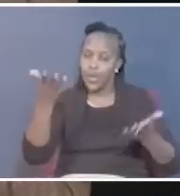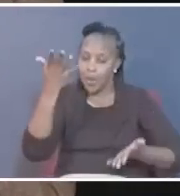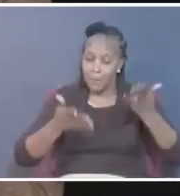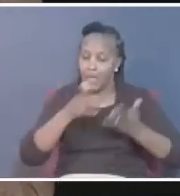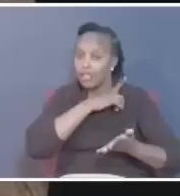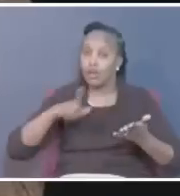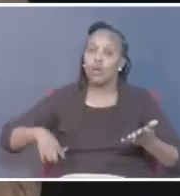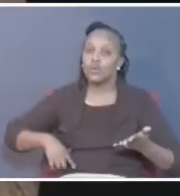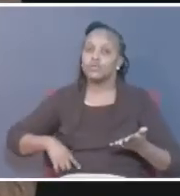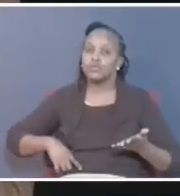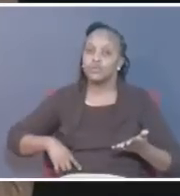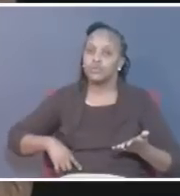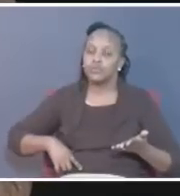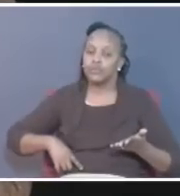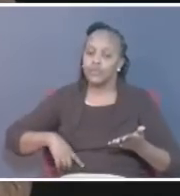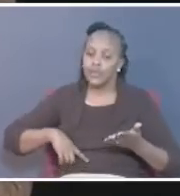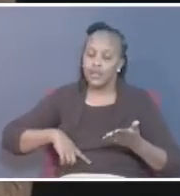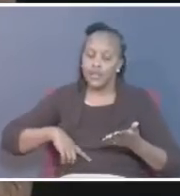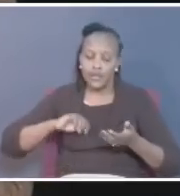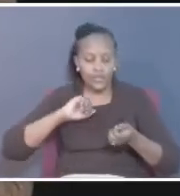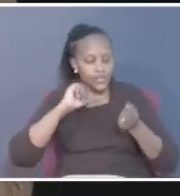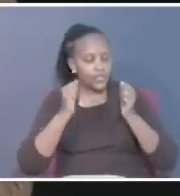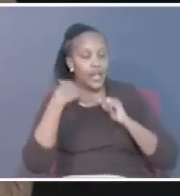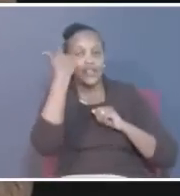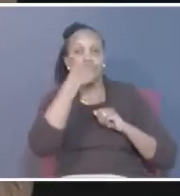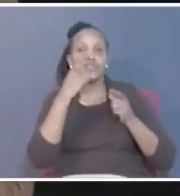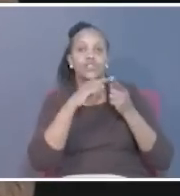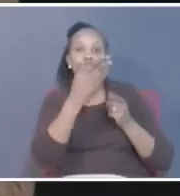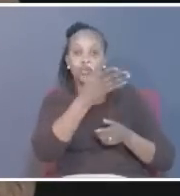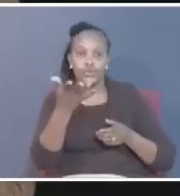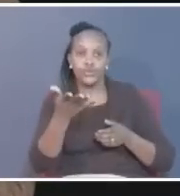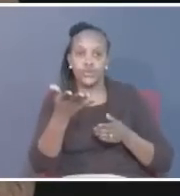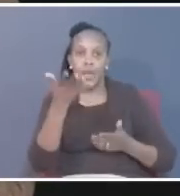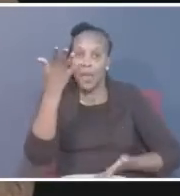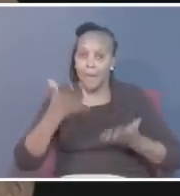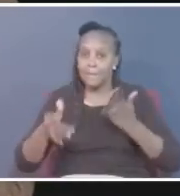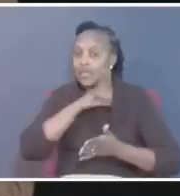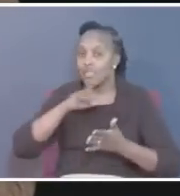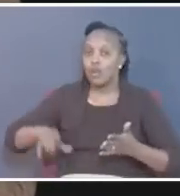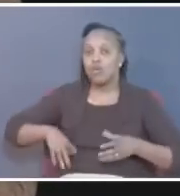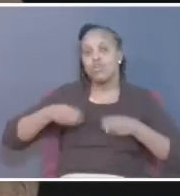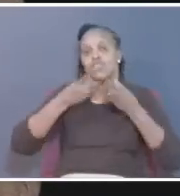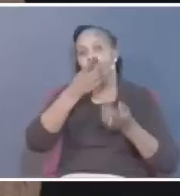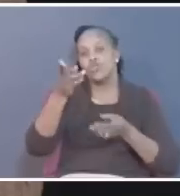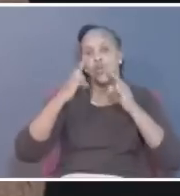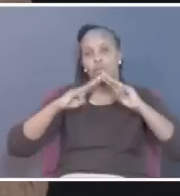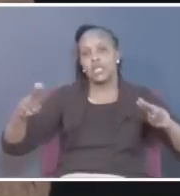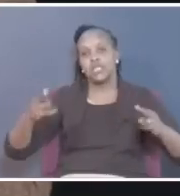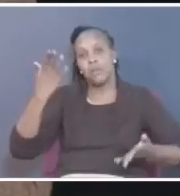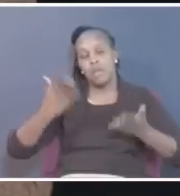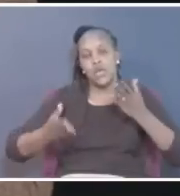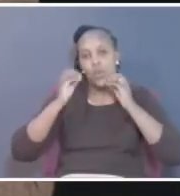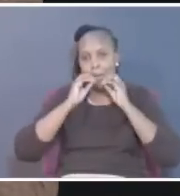Lord turn His face towards you and may the Lord give you peace. May you be